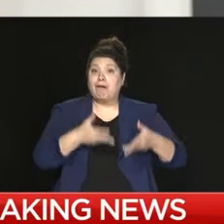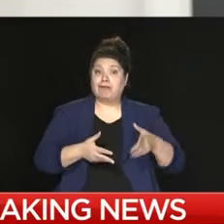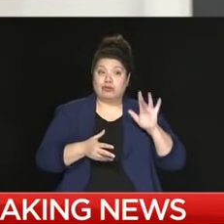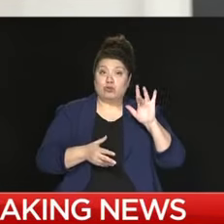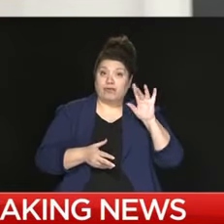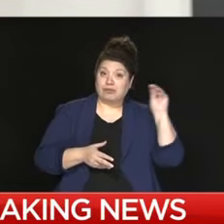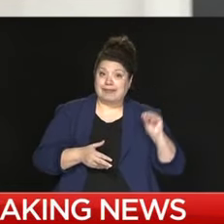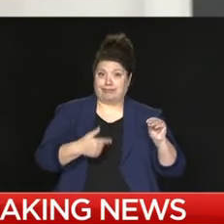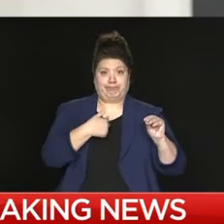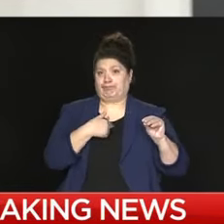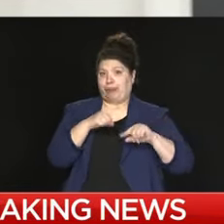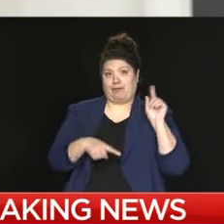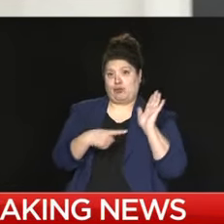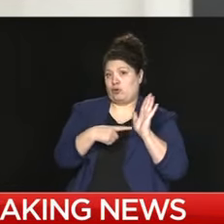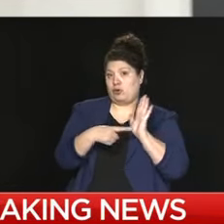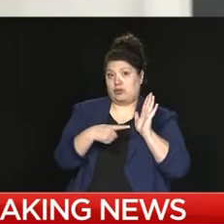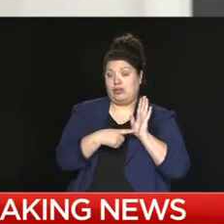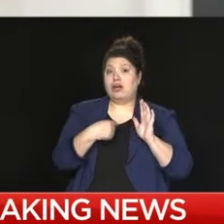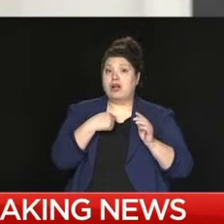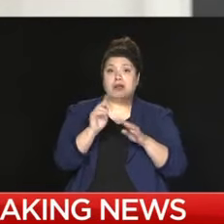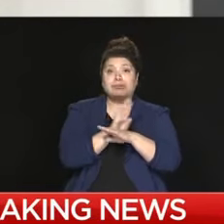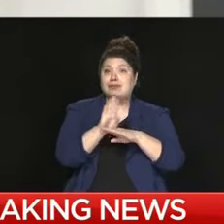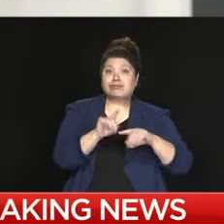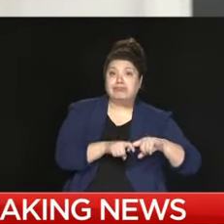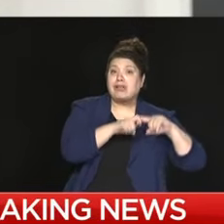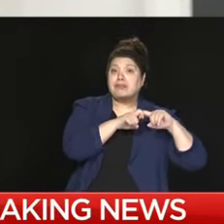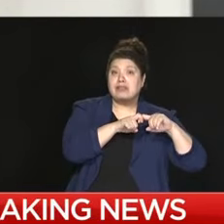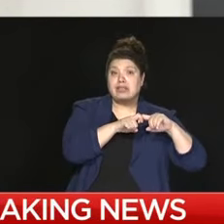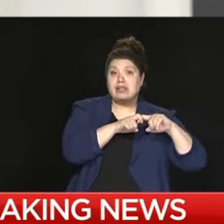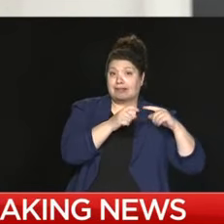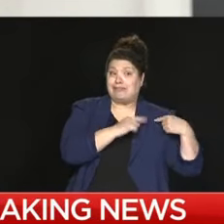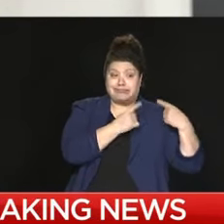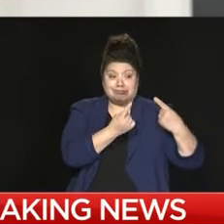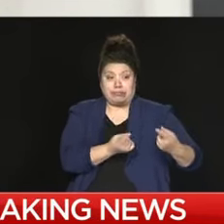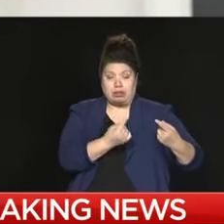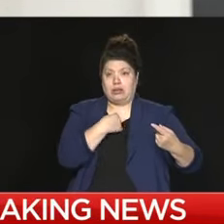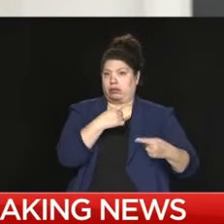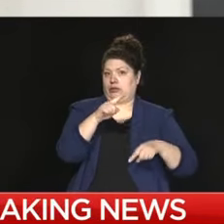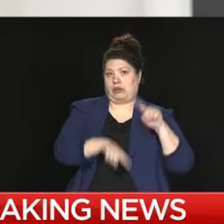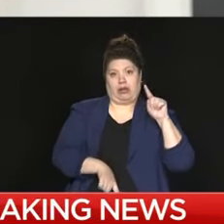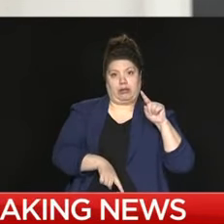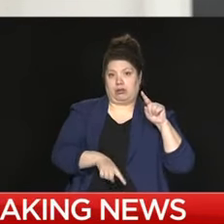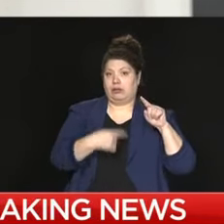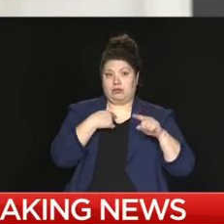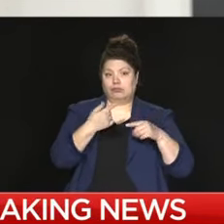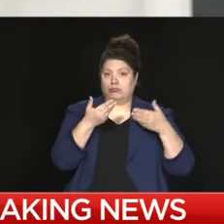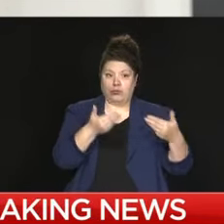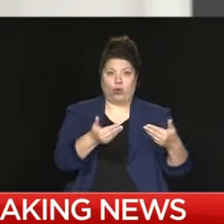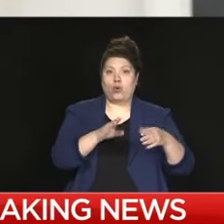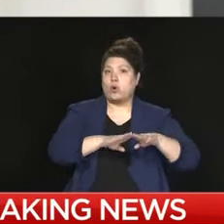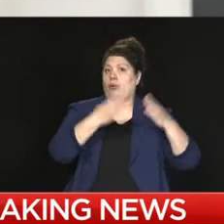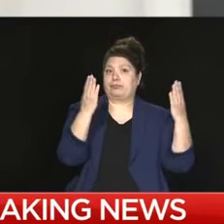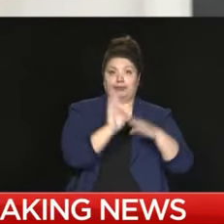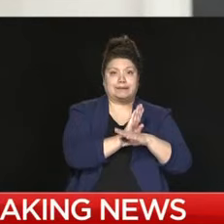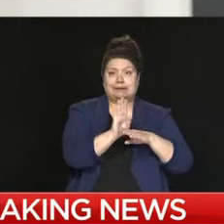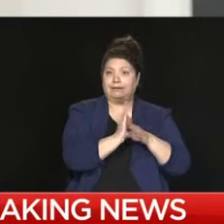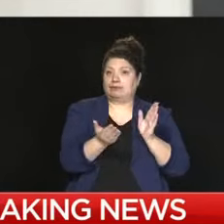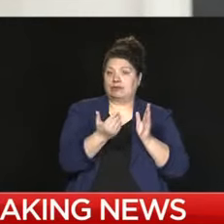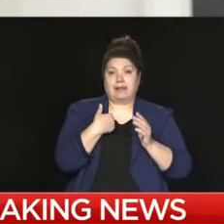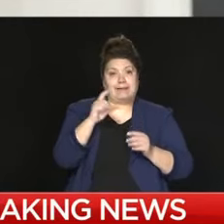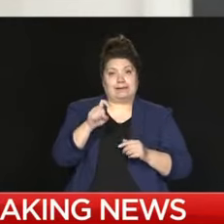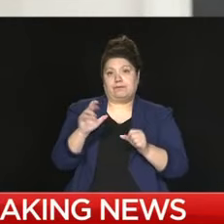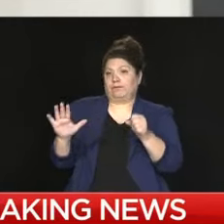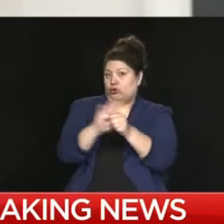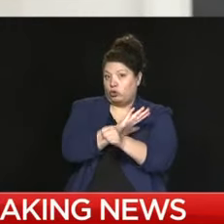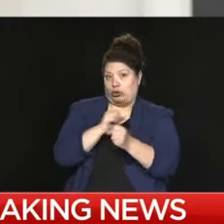their doors, they don't think they're going to be able to reopen them unless they get full support. Is there more help coming